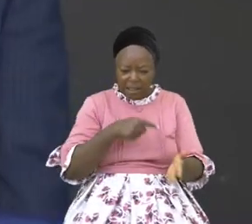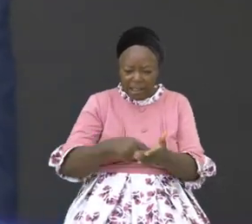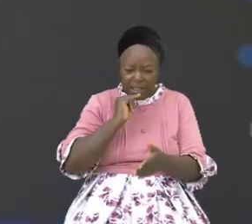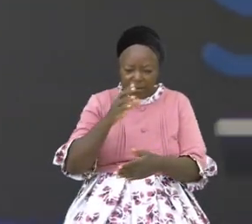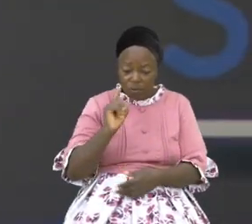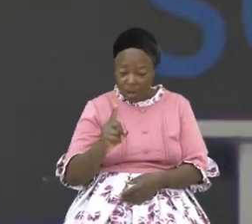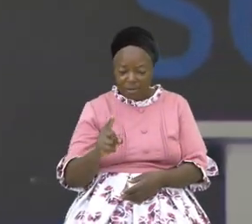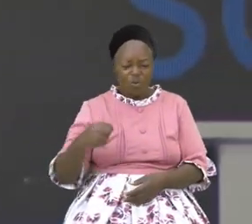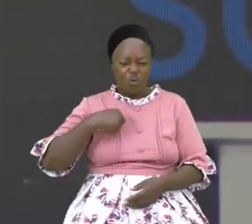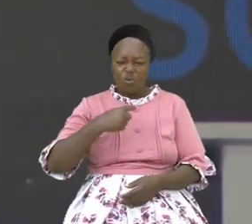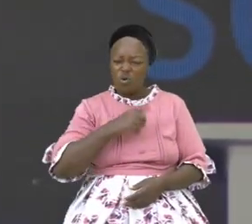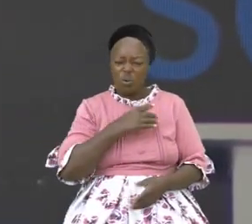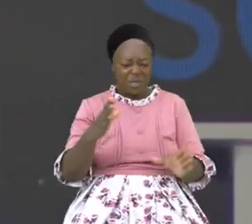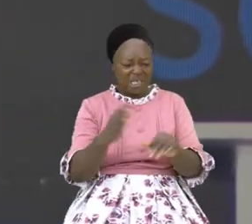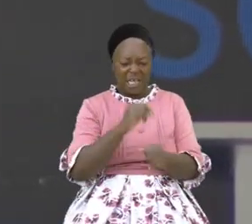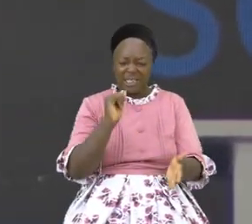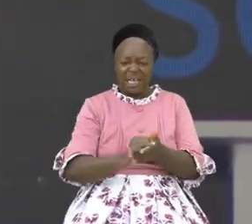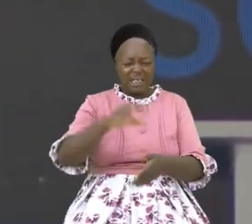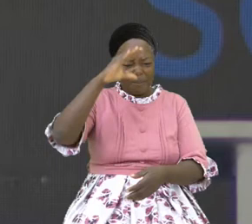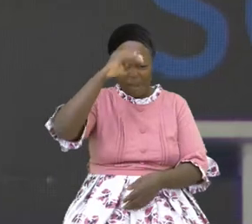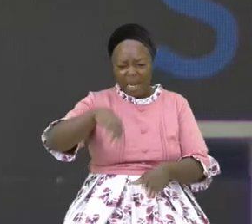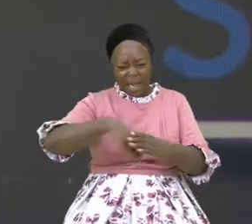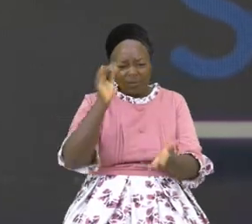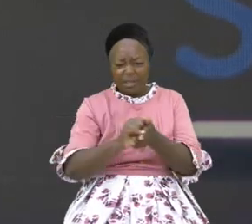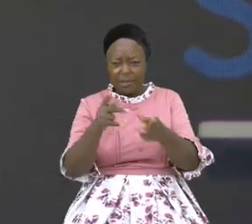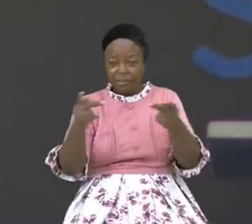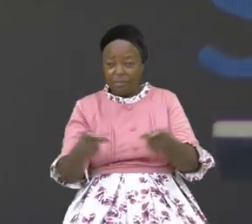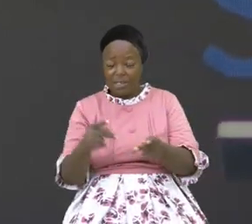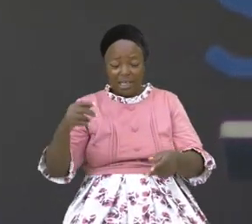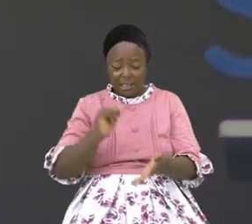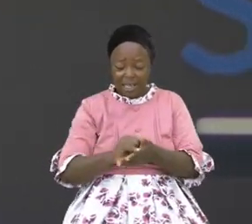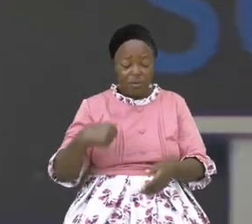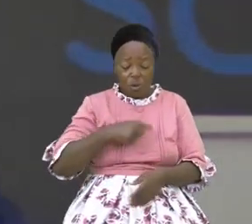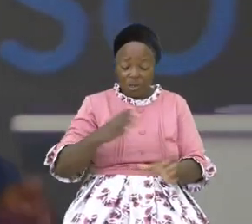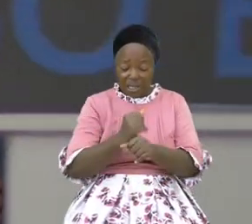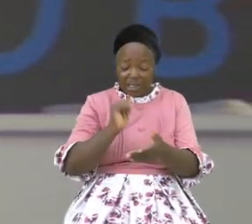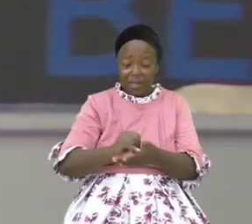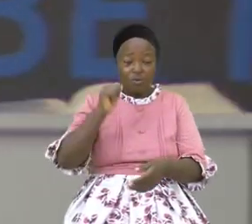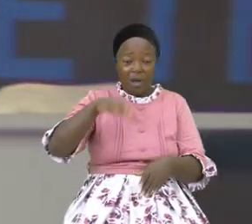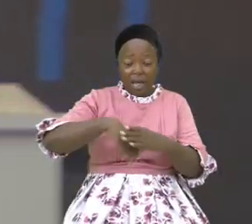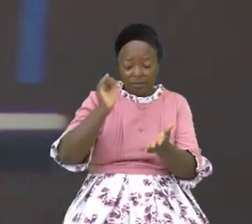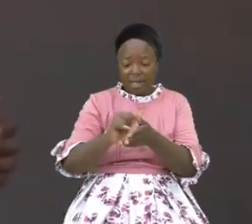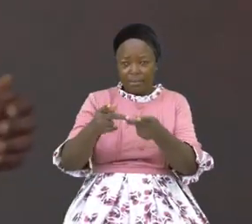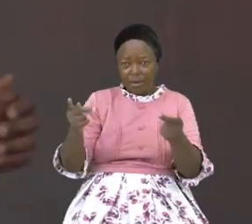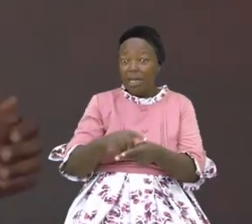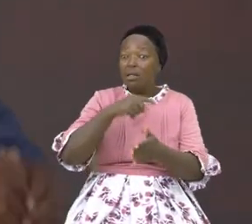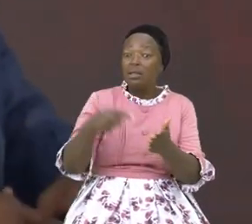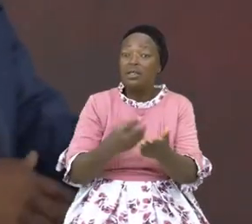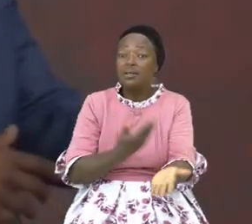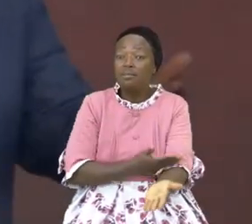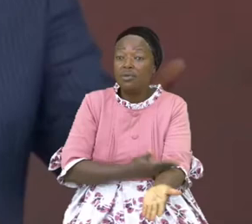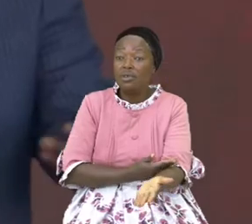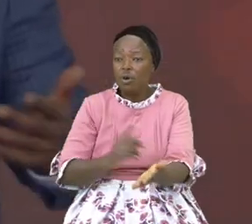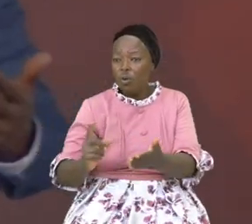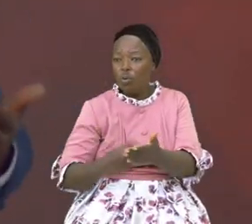one, we're getting that man out of that place. We're getting that woman out of that place. This morning,